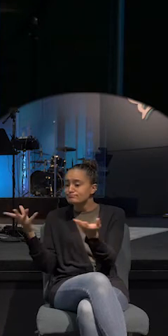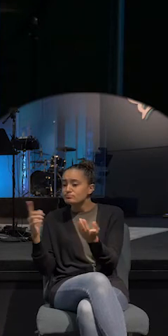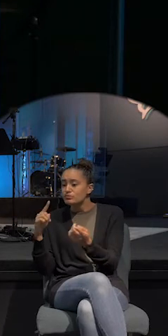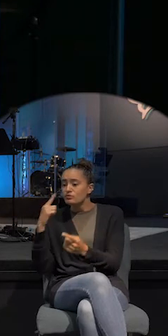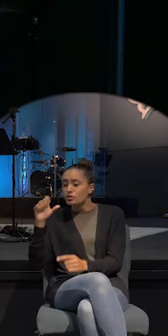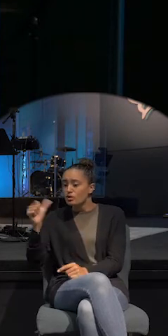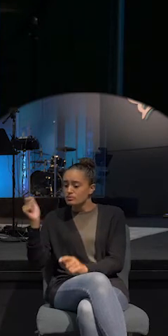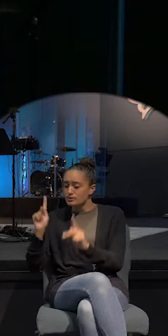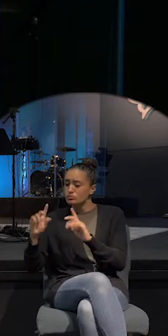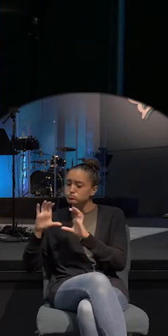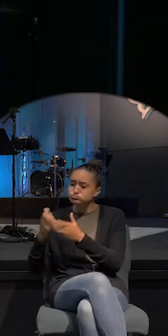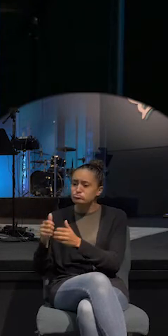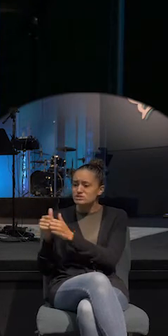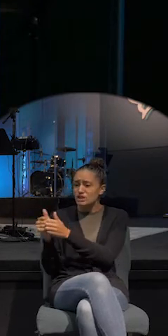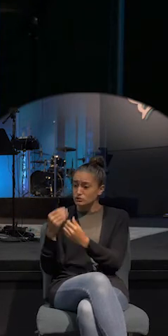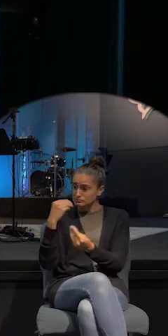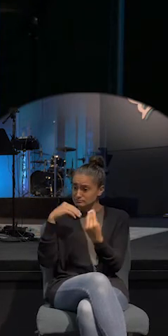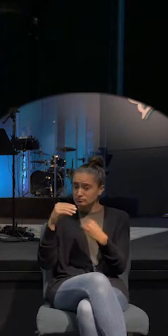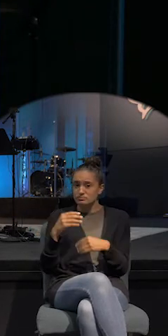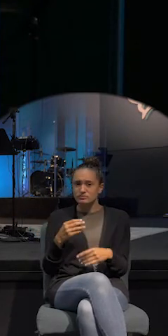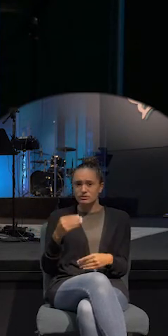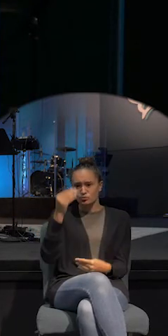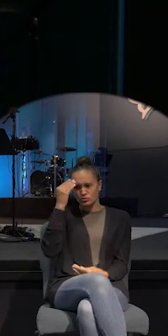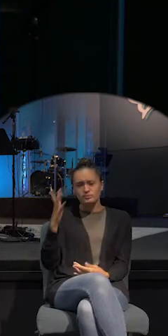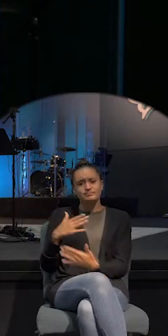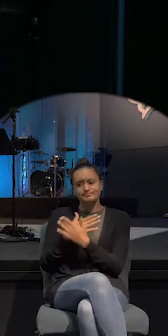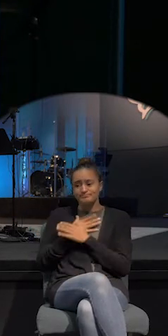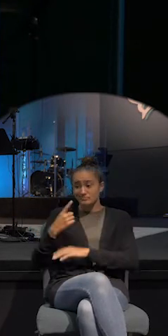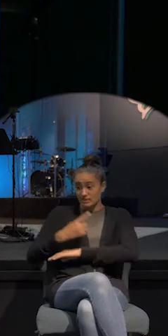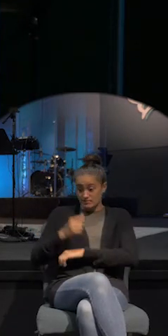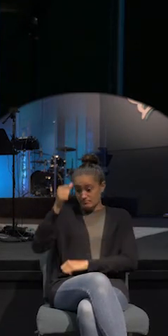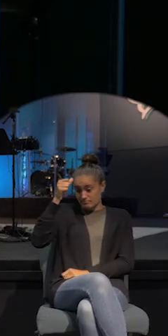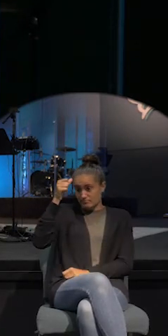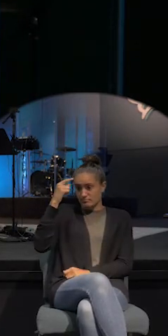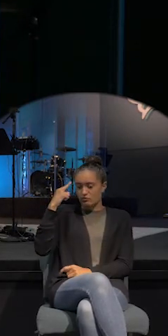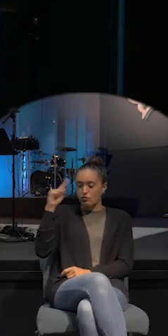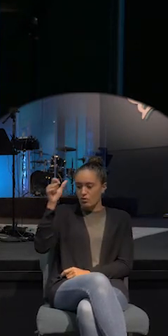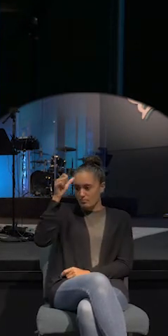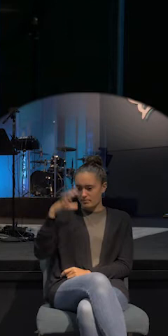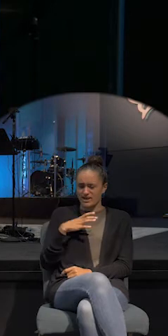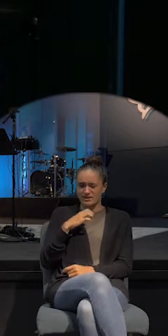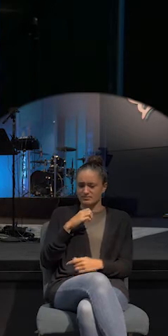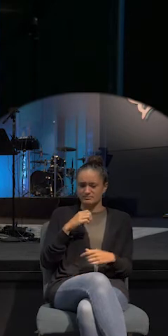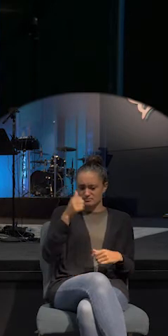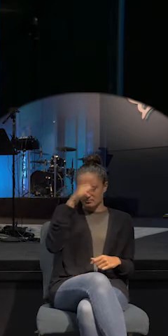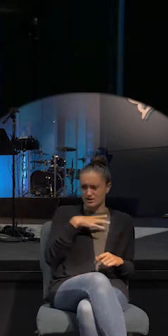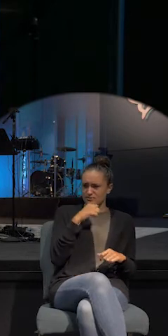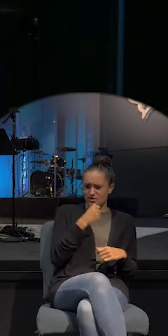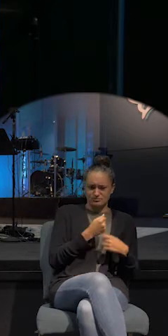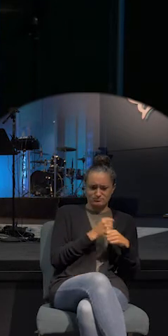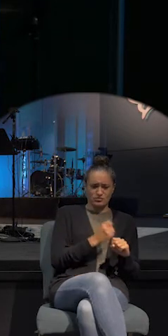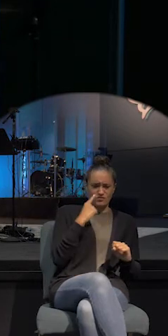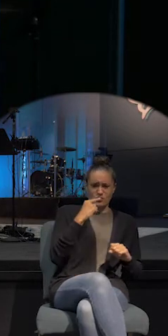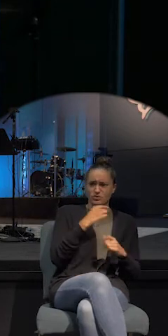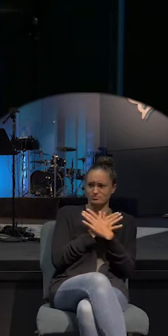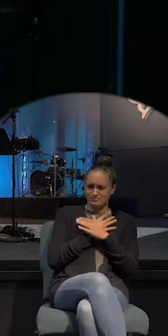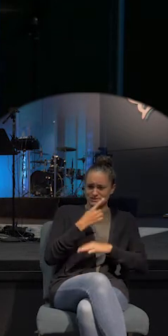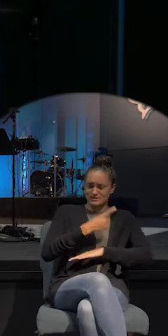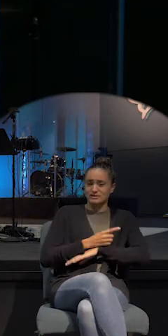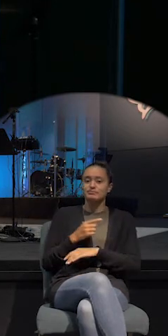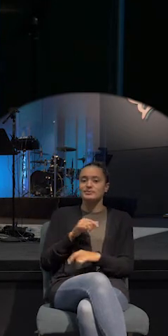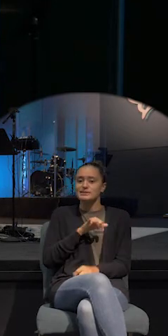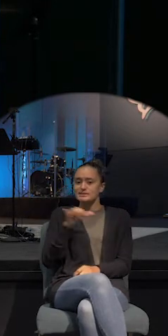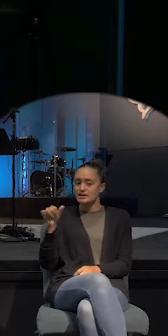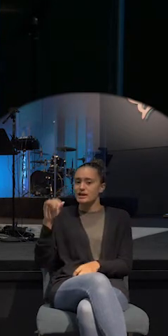him?" He said to them, "The Sabbath was made for man, and not man for the Sabbath. Therefore, the Son of Man is